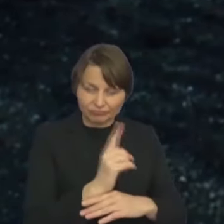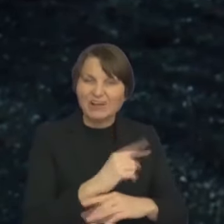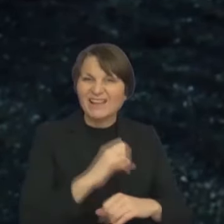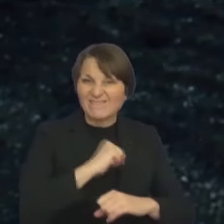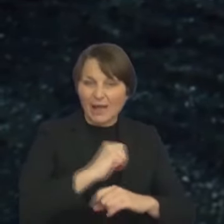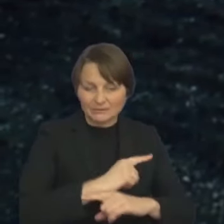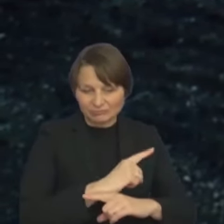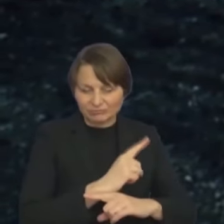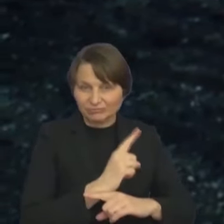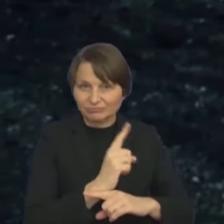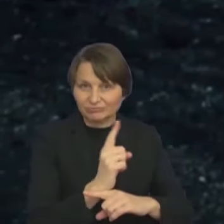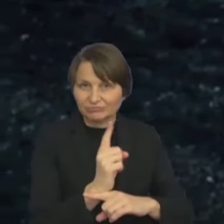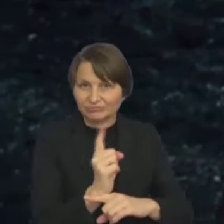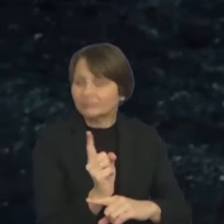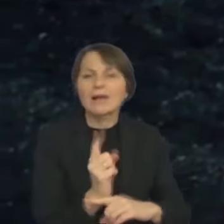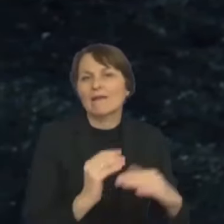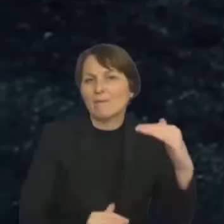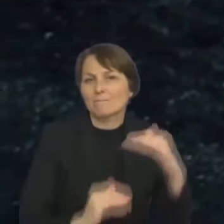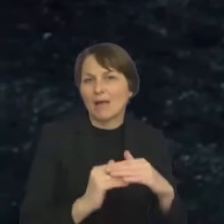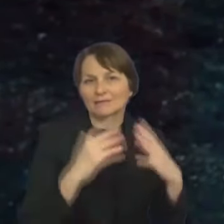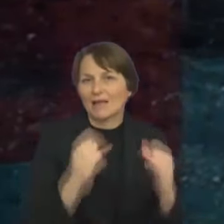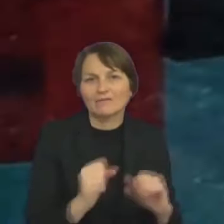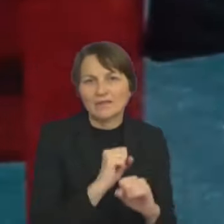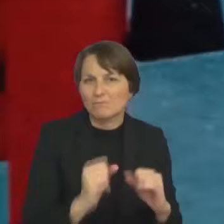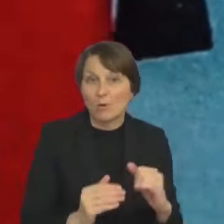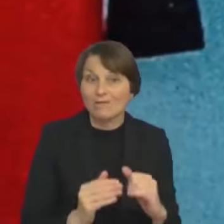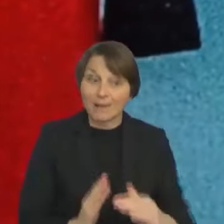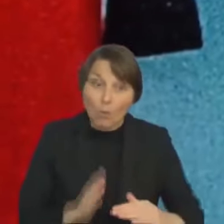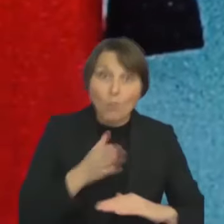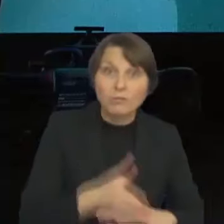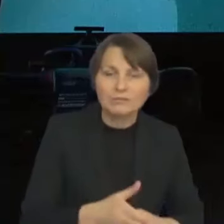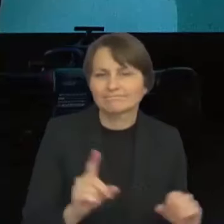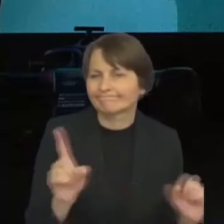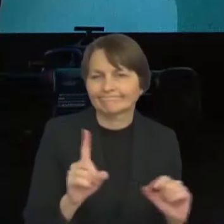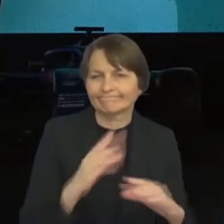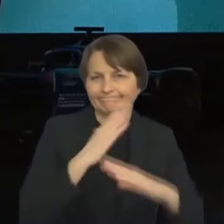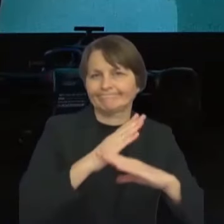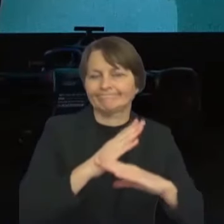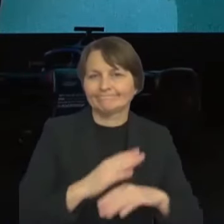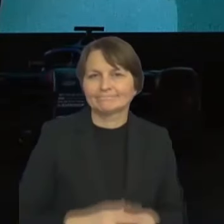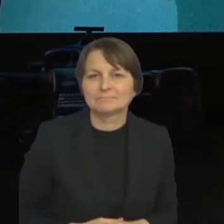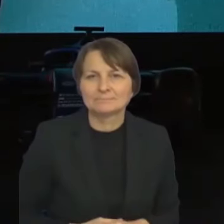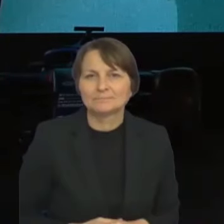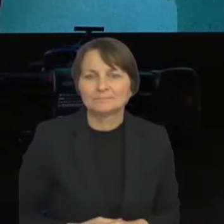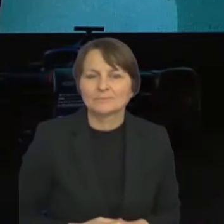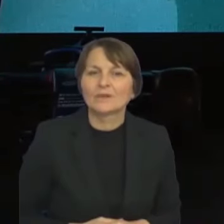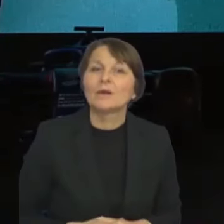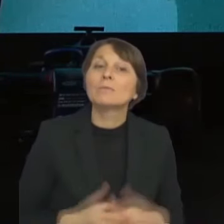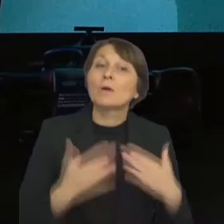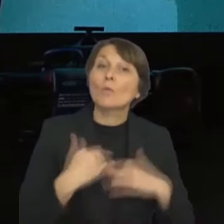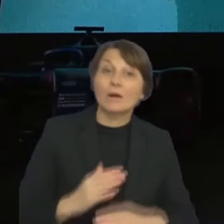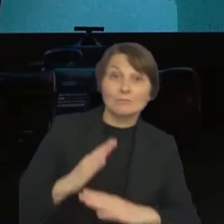No matter what the model may be, whether it's Renault or Dacia. Now, after preventing, we also have to save.